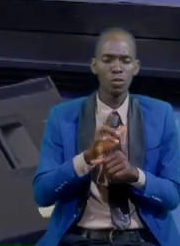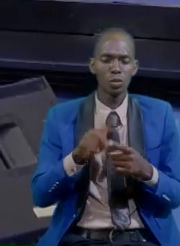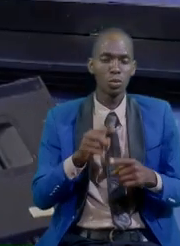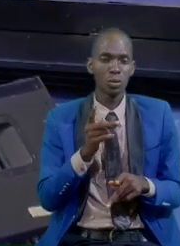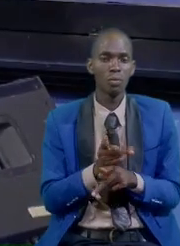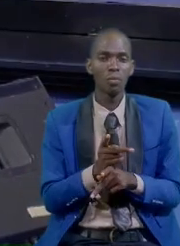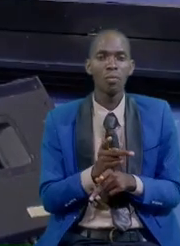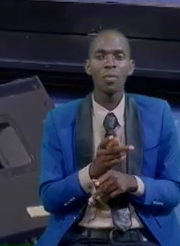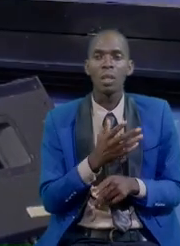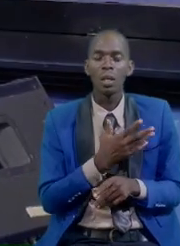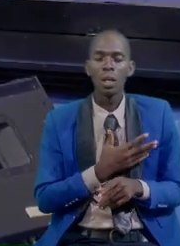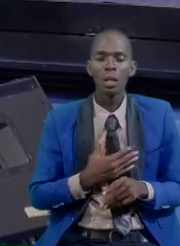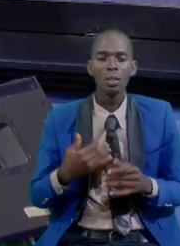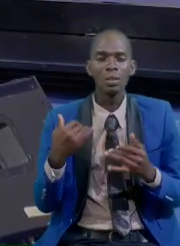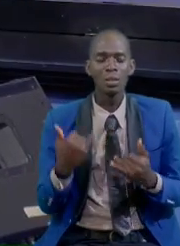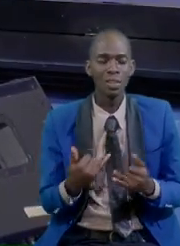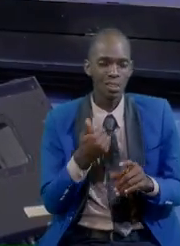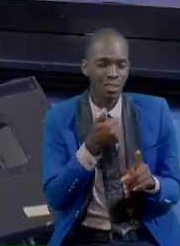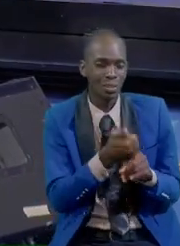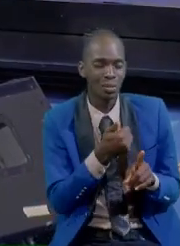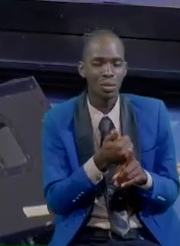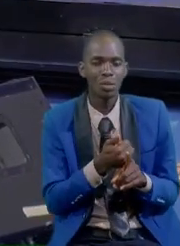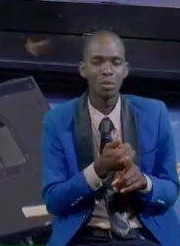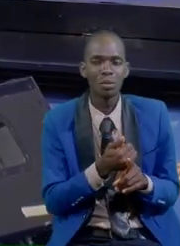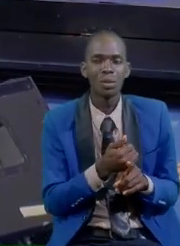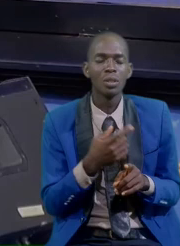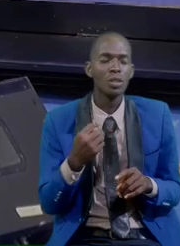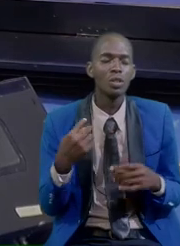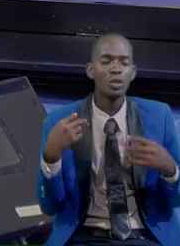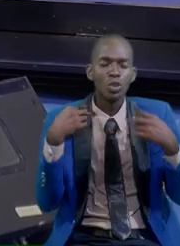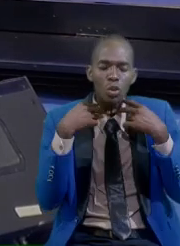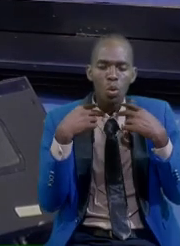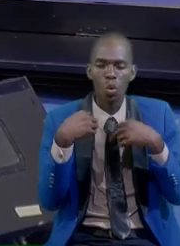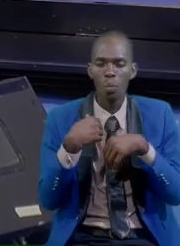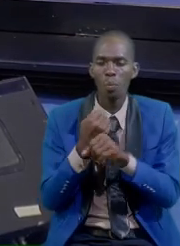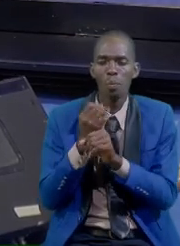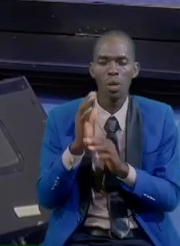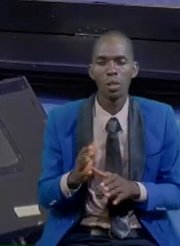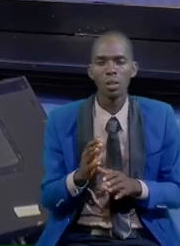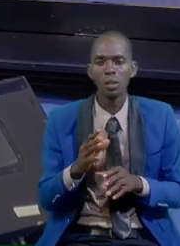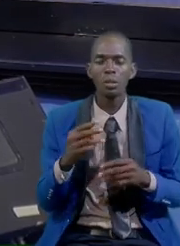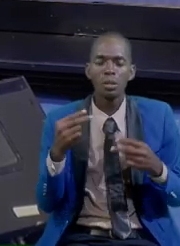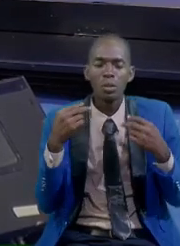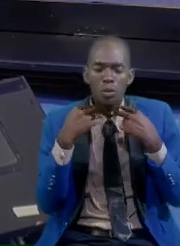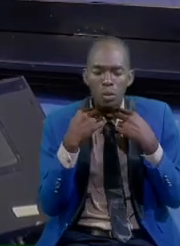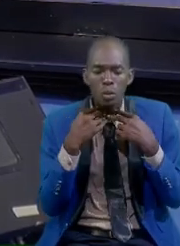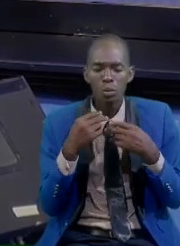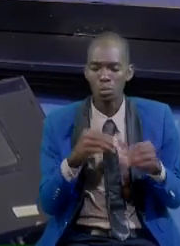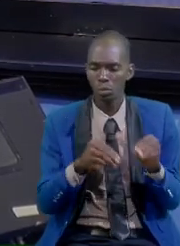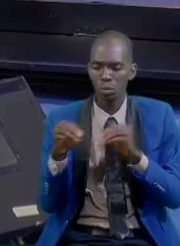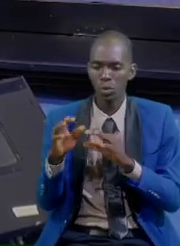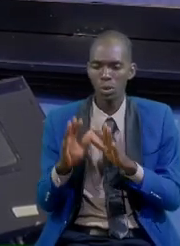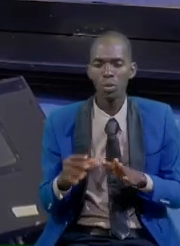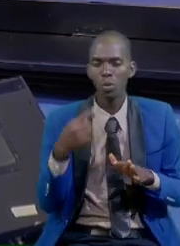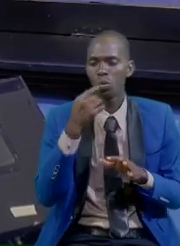on them, he himself, the yoke maker, the yoke placer, who placed the yoke